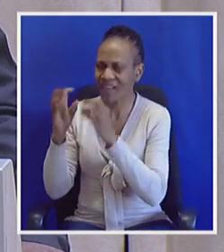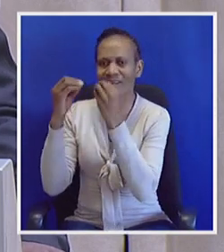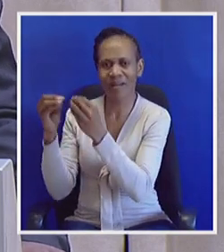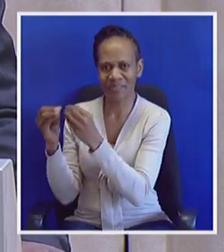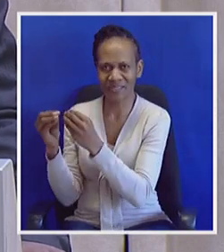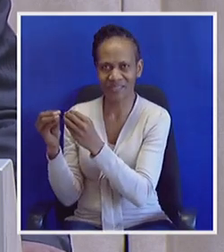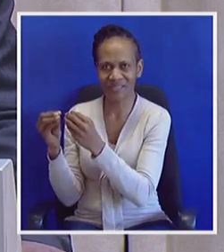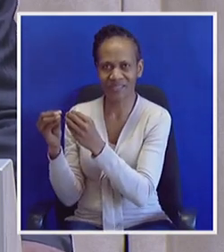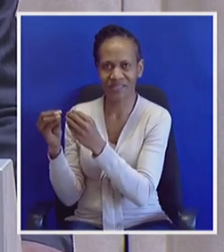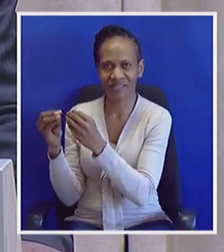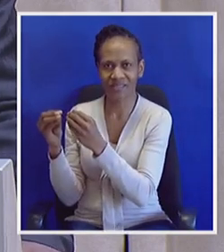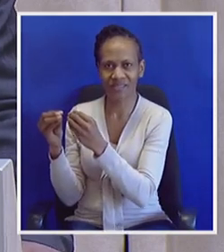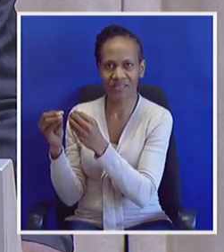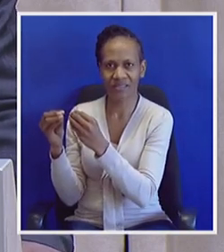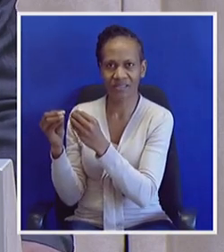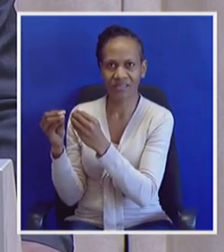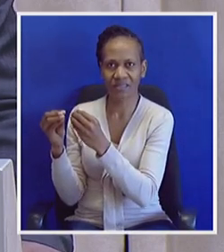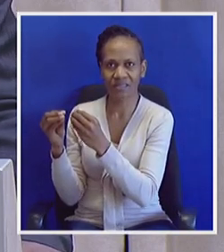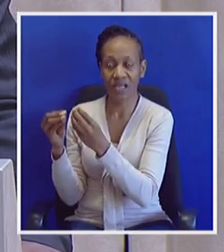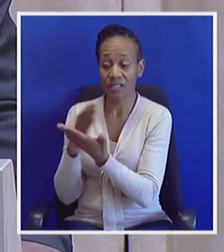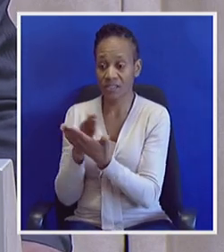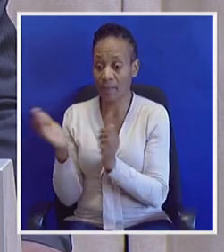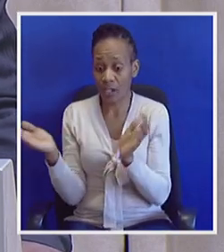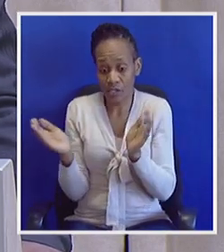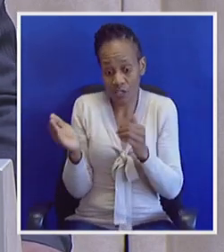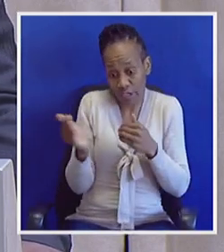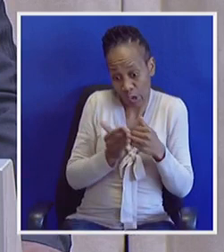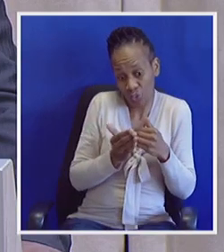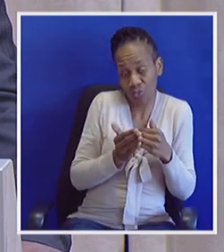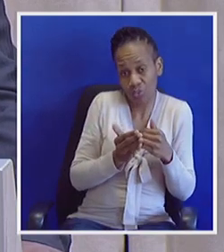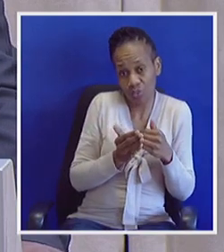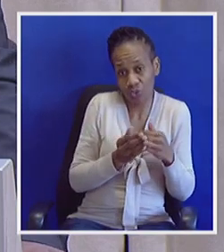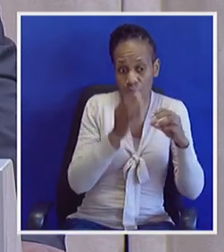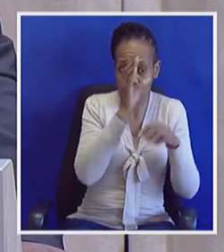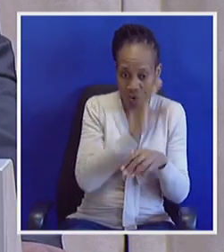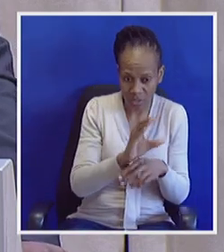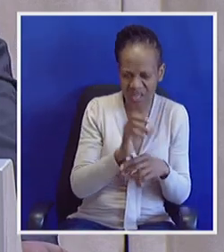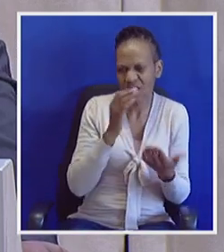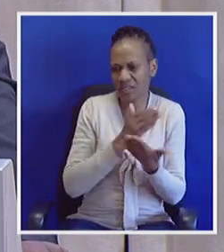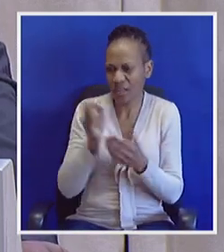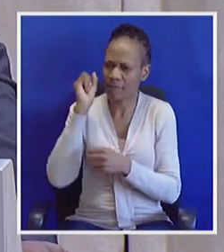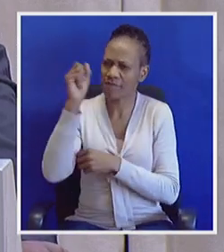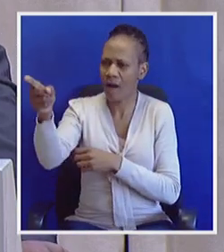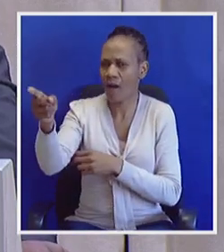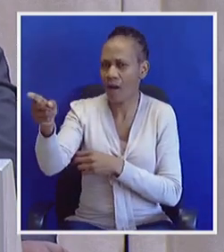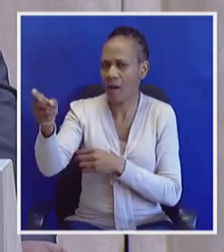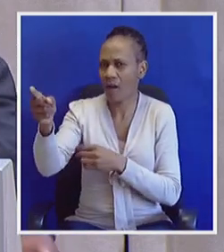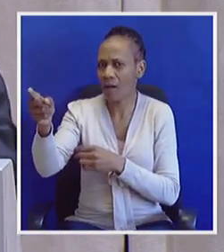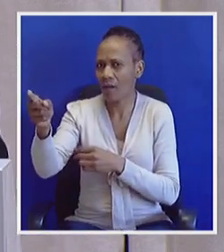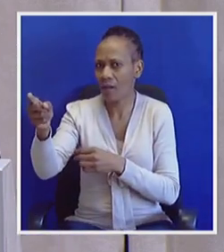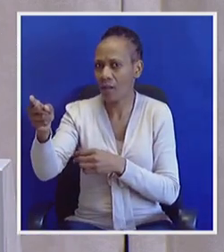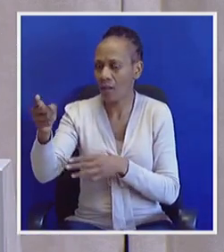only those that exist near our colleges, but even those that may exist from far afield, to